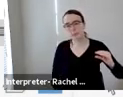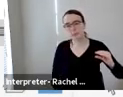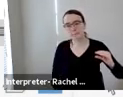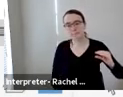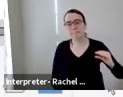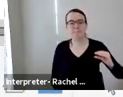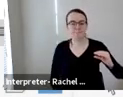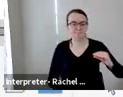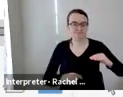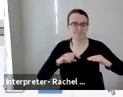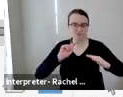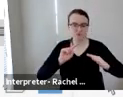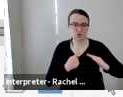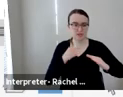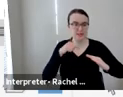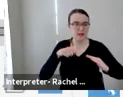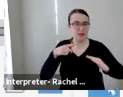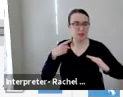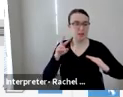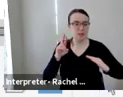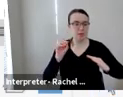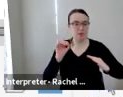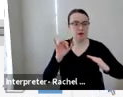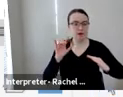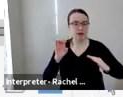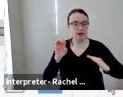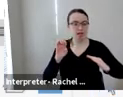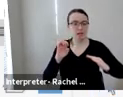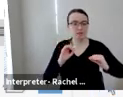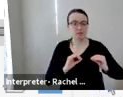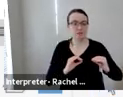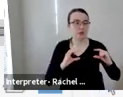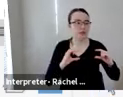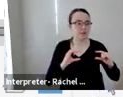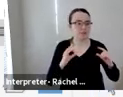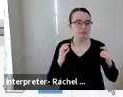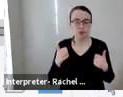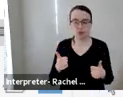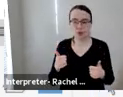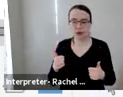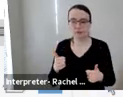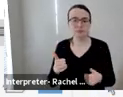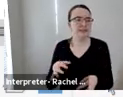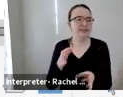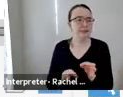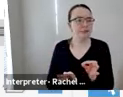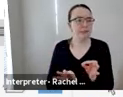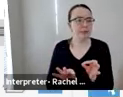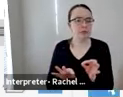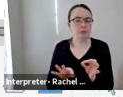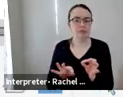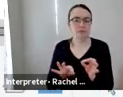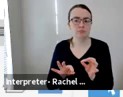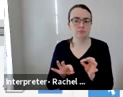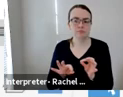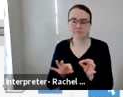just that profile, bring that up. Great. Okay, so it's very simple. It's very to the